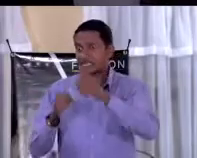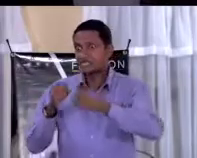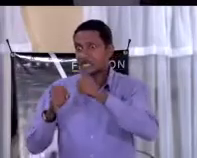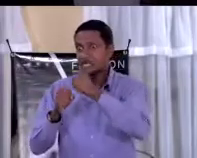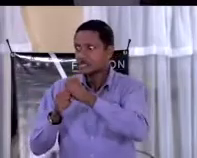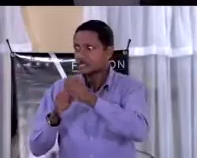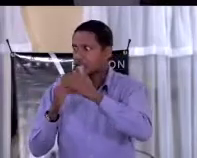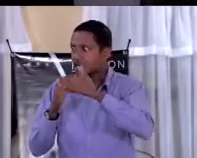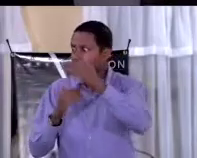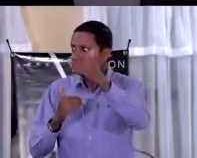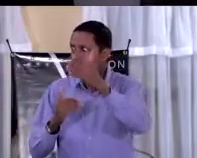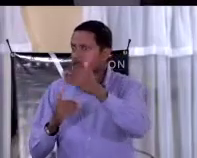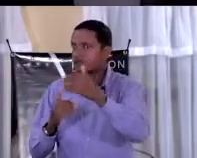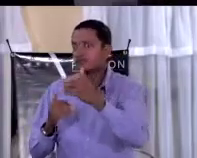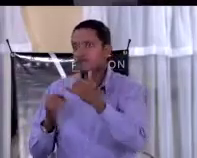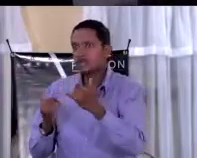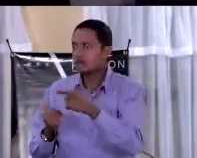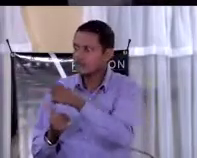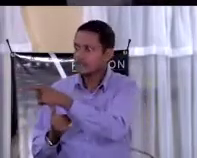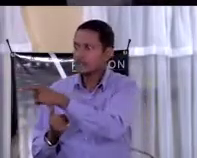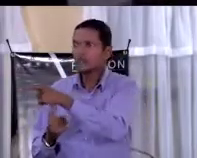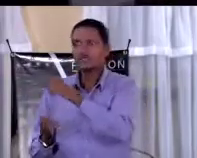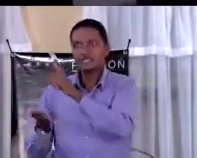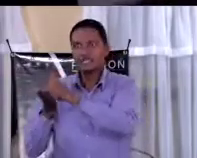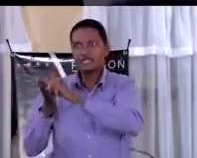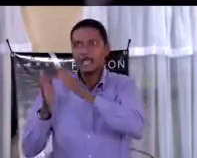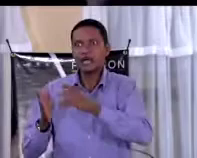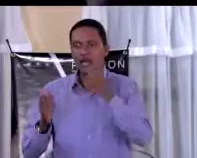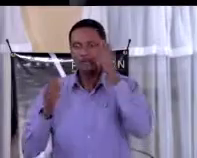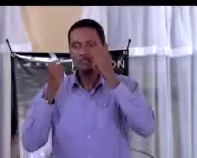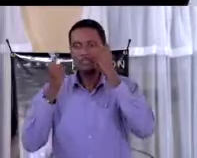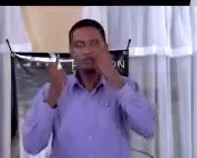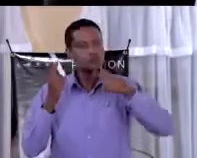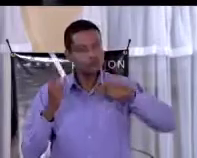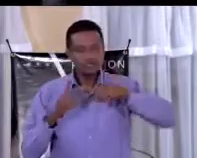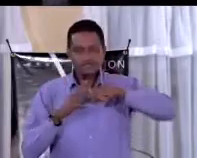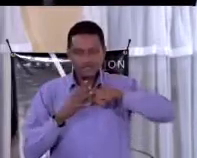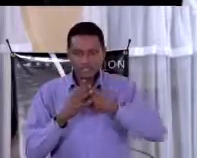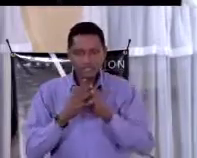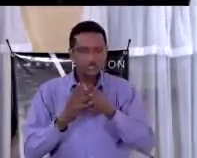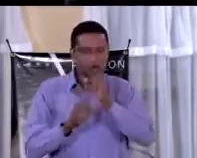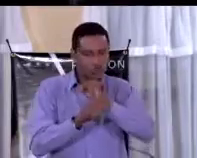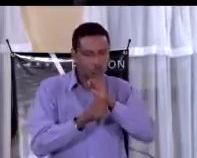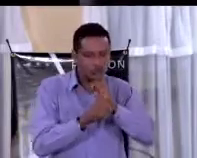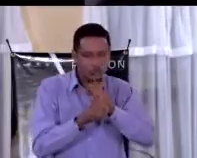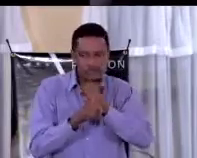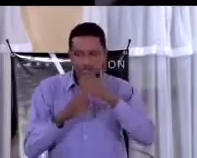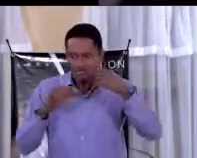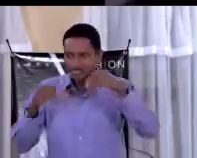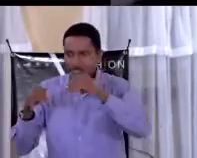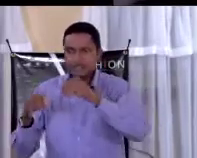It's right there in front of you, and they're now understanding that. So I'm hoping that could just continue.